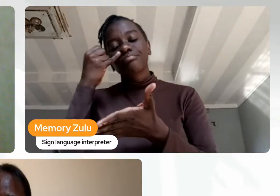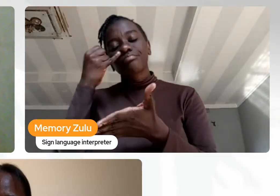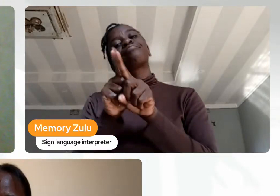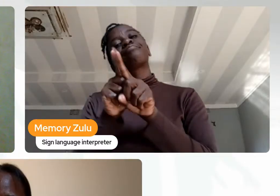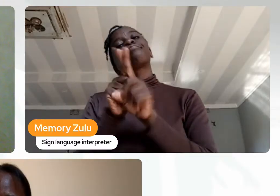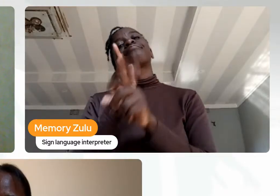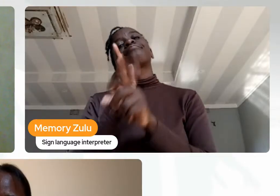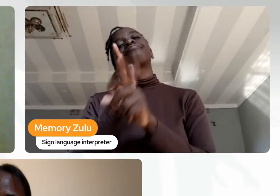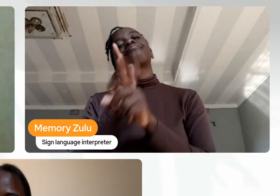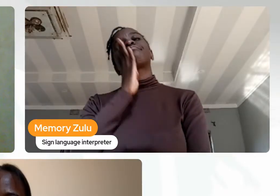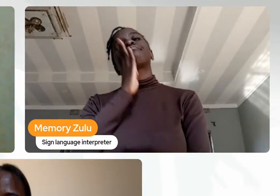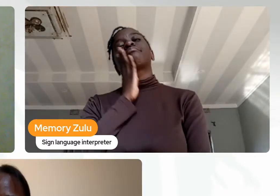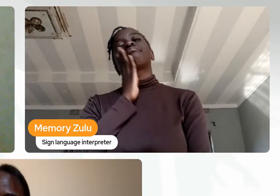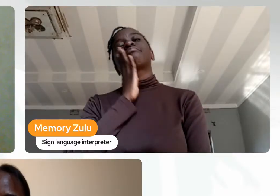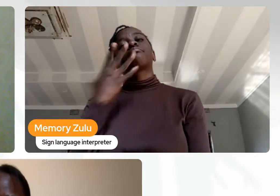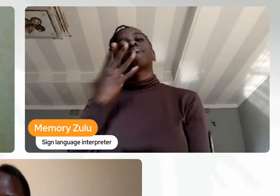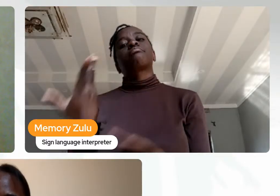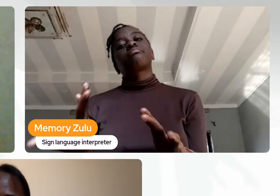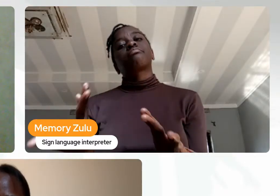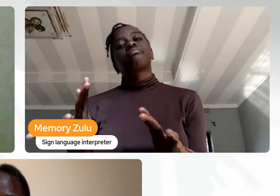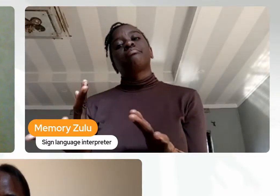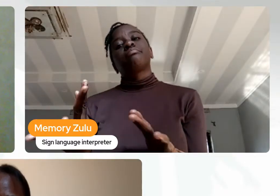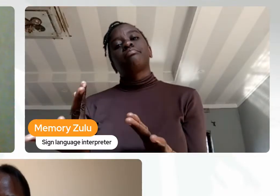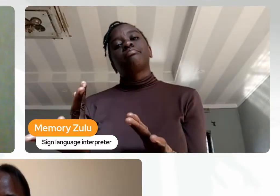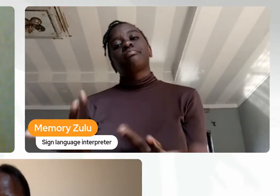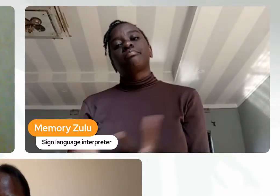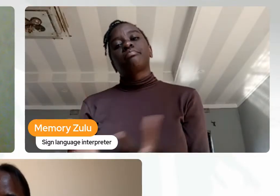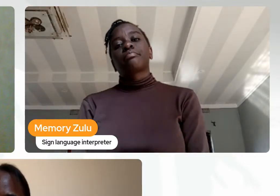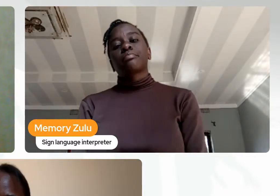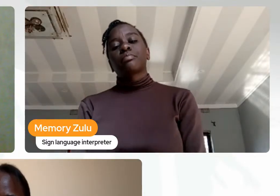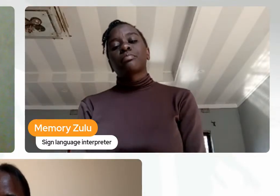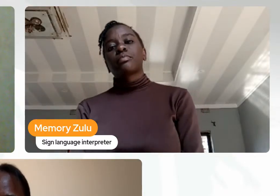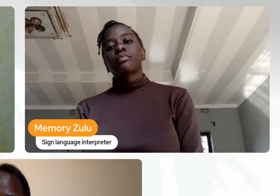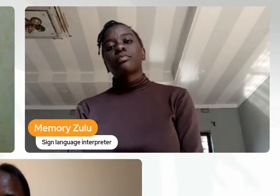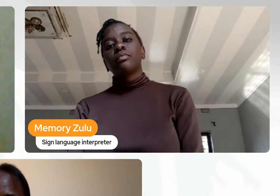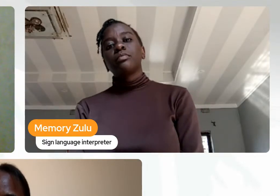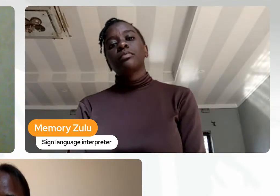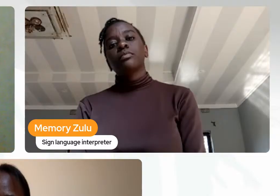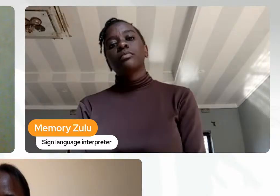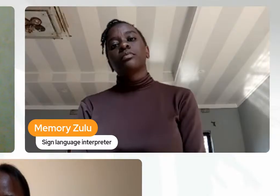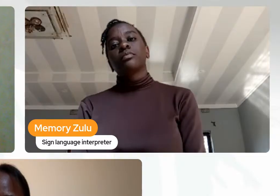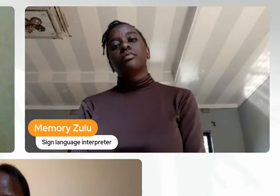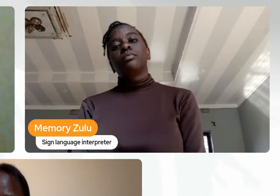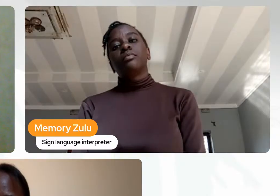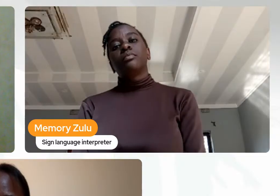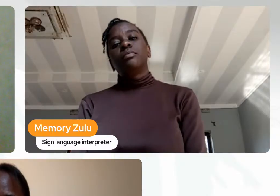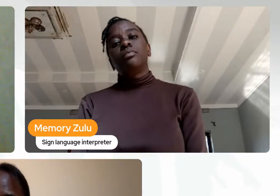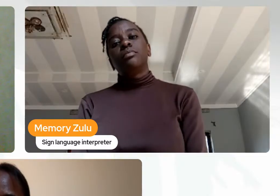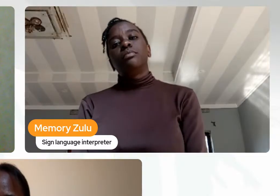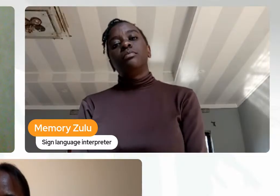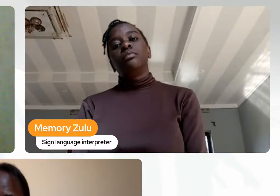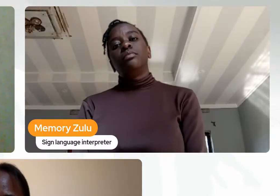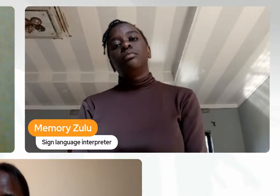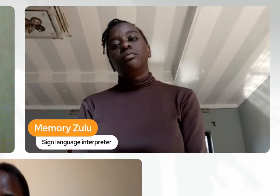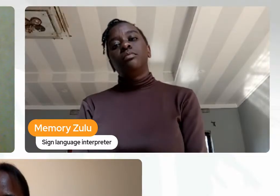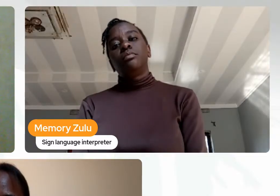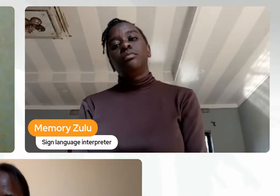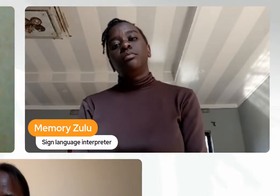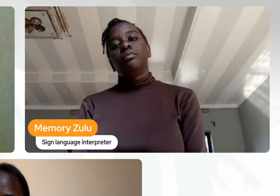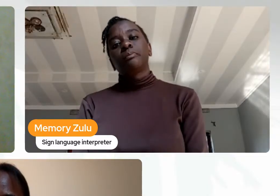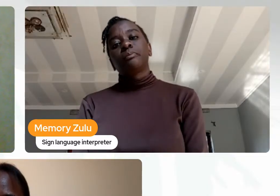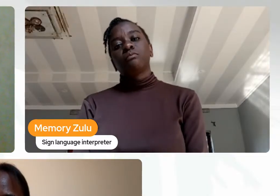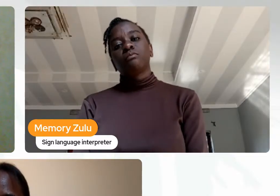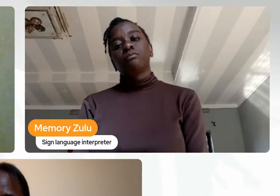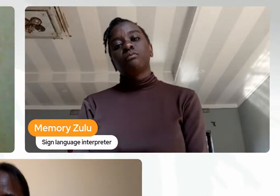me, I'll give you the medicine, and you're going to be okay. Or they'll give them information to say, when you've got this, I had it